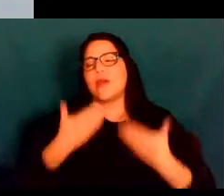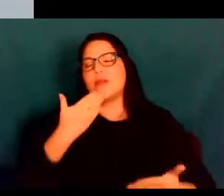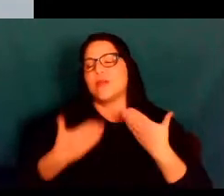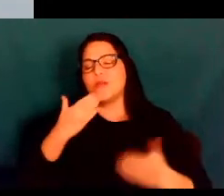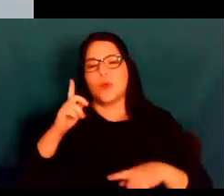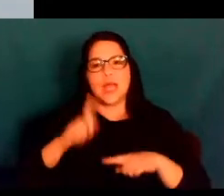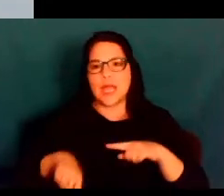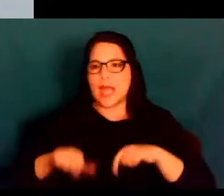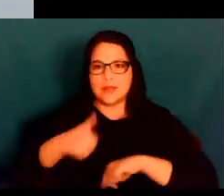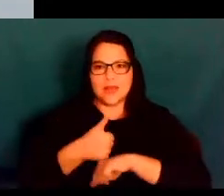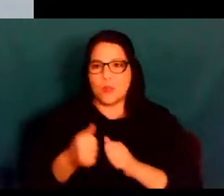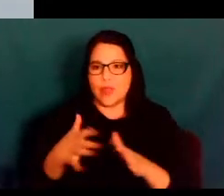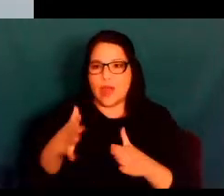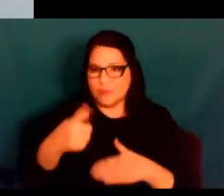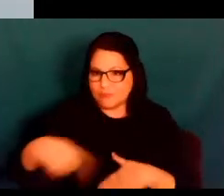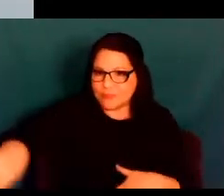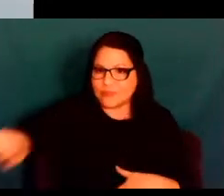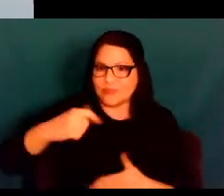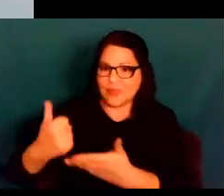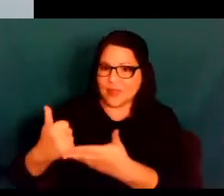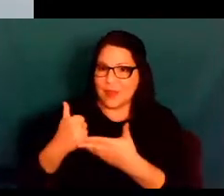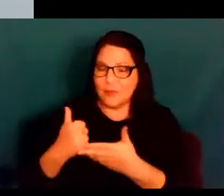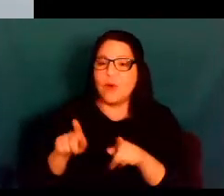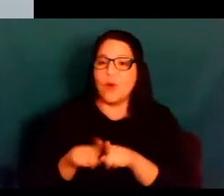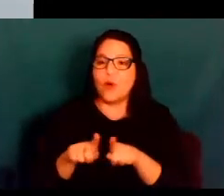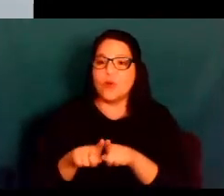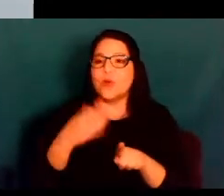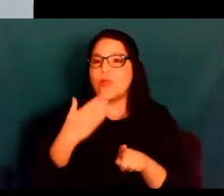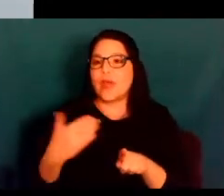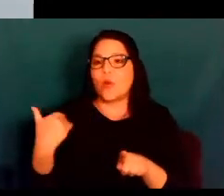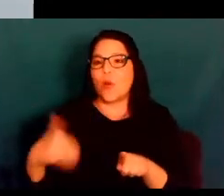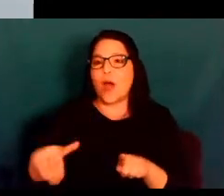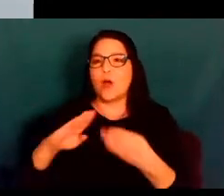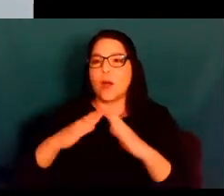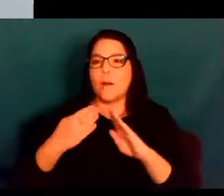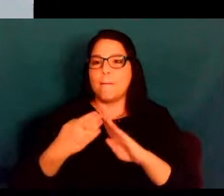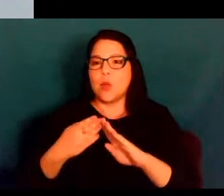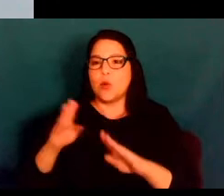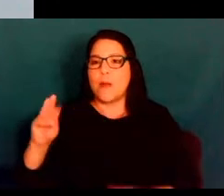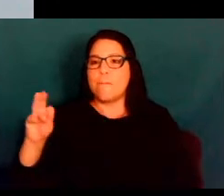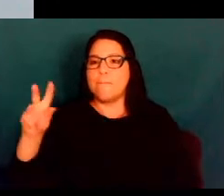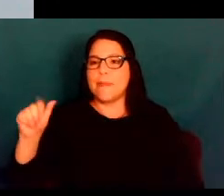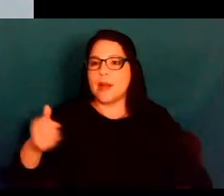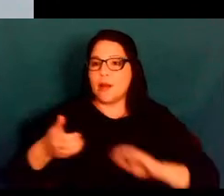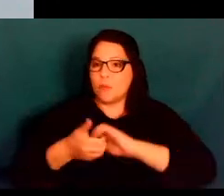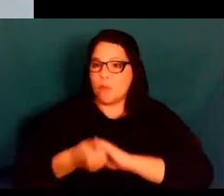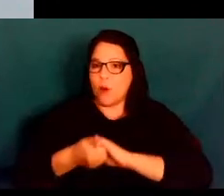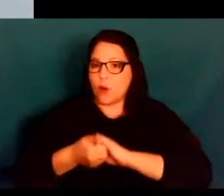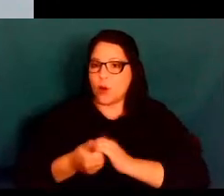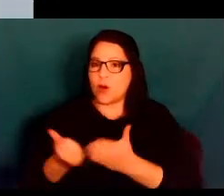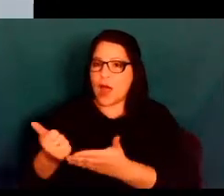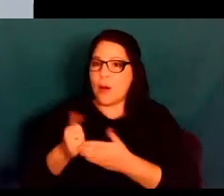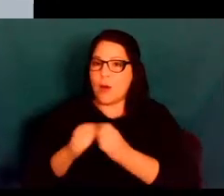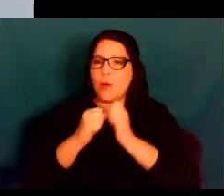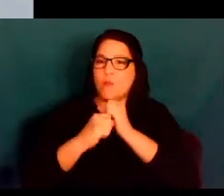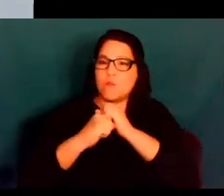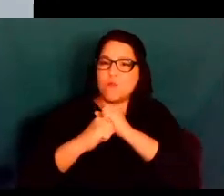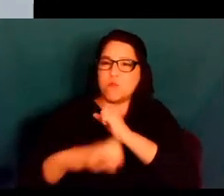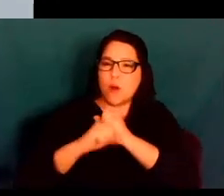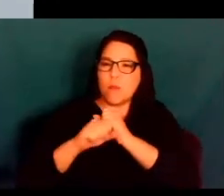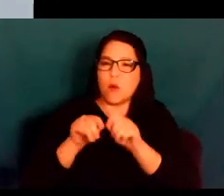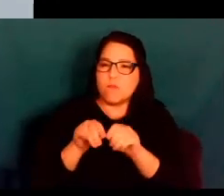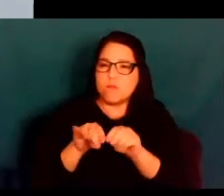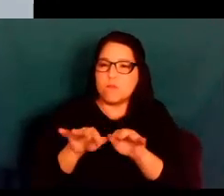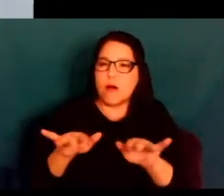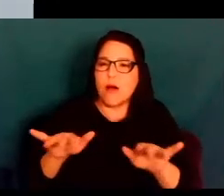do this without you. I would also like to thank our community and media partners that helped us to promote and share this